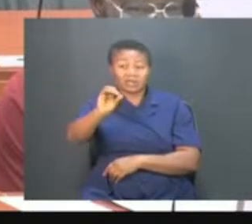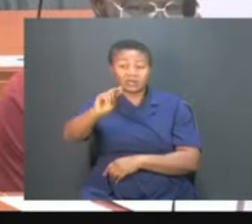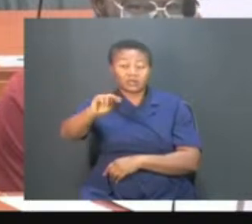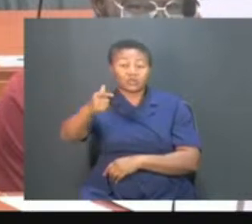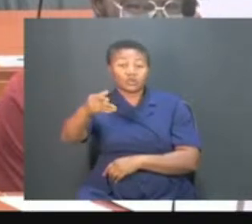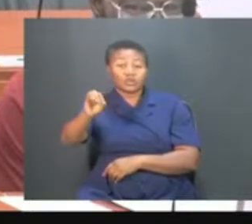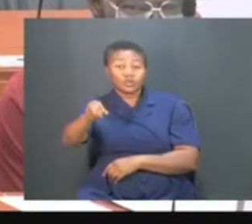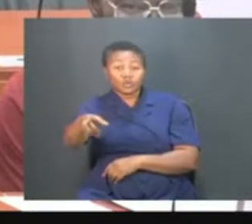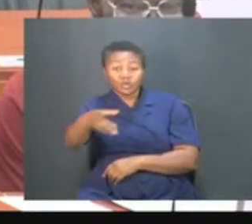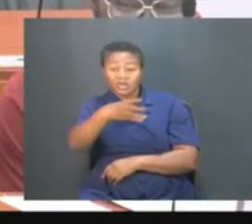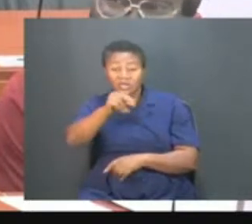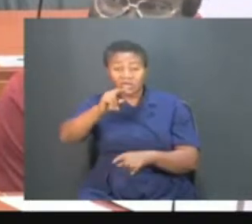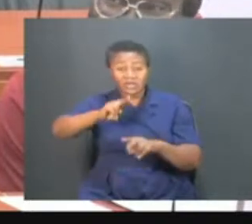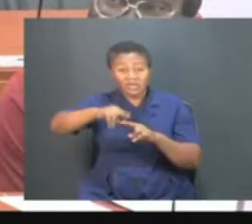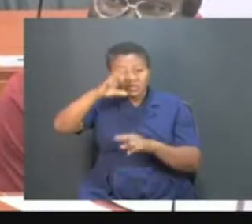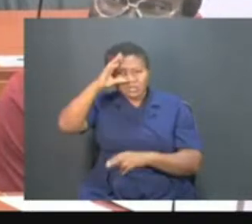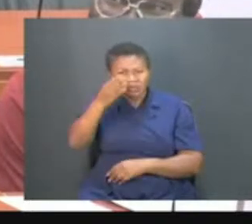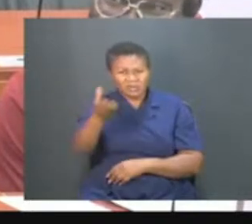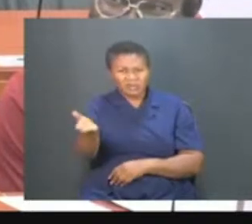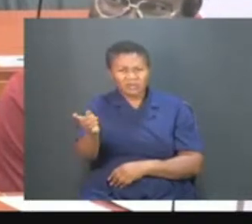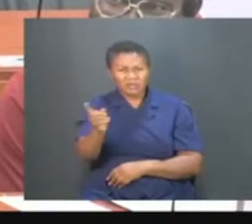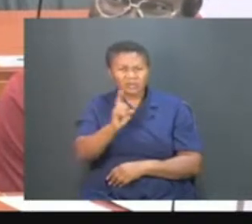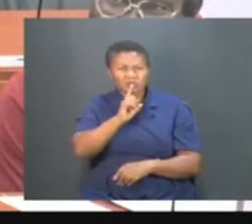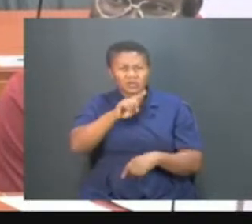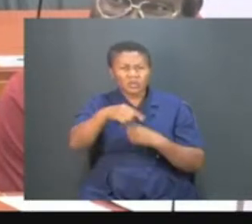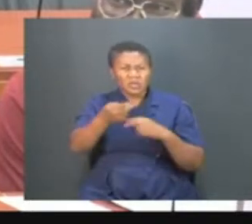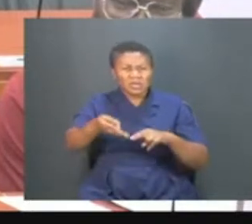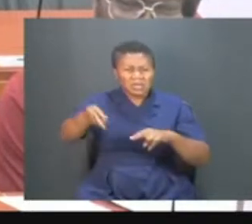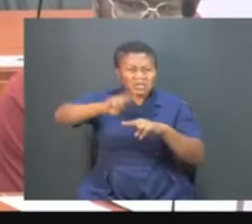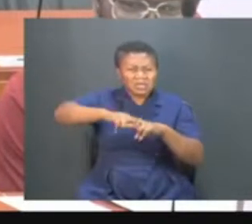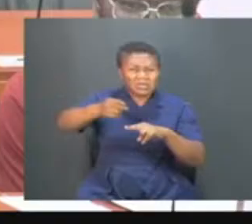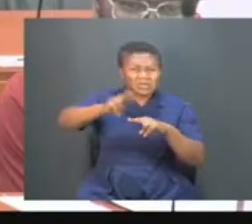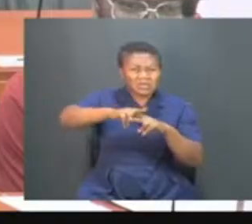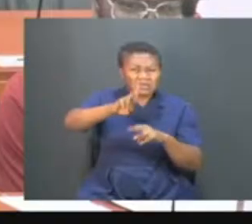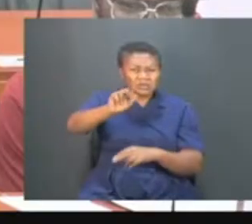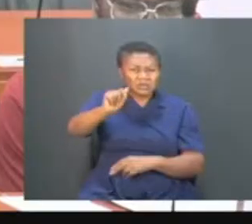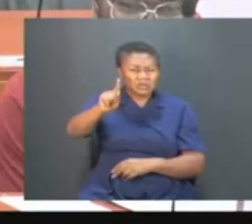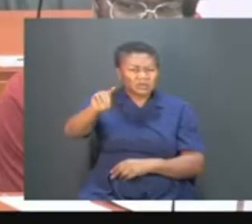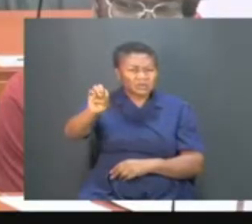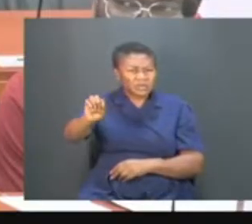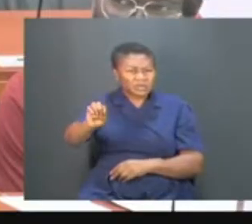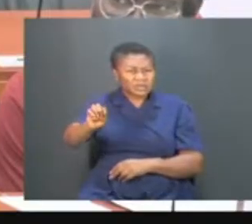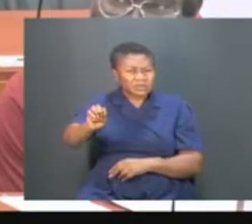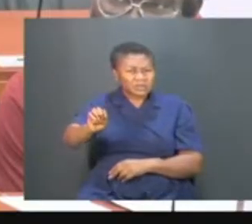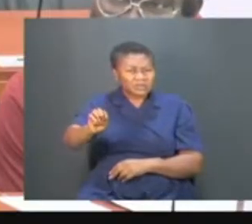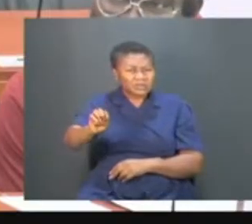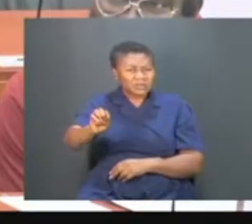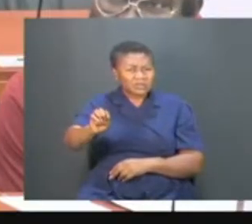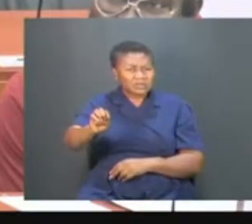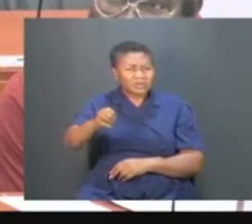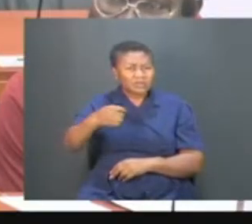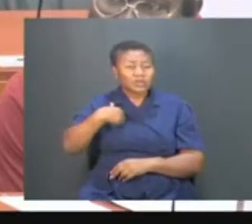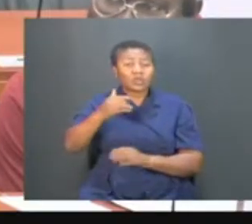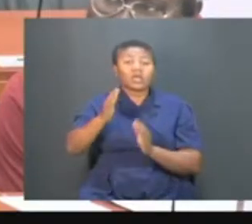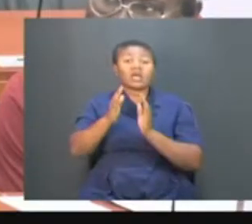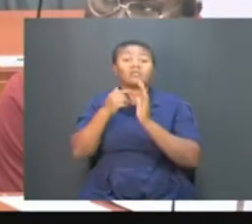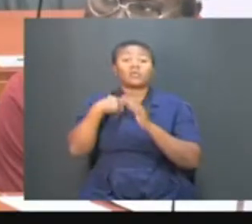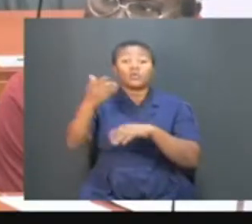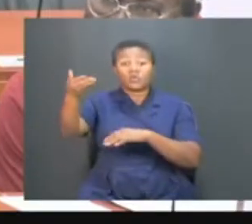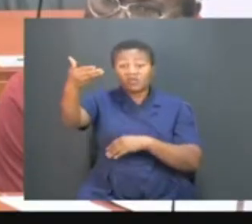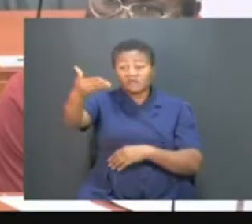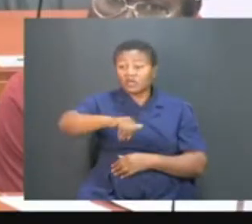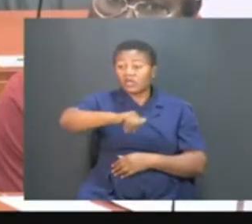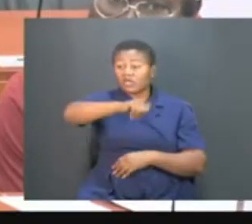chairman, he is talking about interest rate, inflation, and other things. Today, Mr. Speaker, I want us to invite any professor in this world to